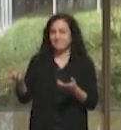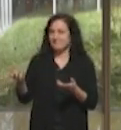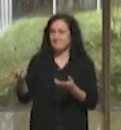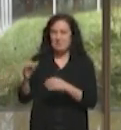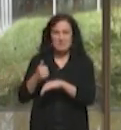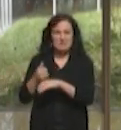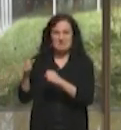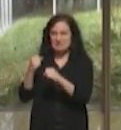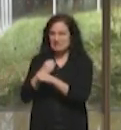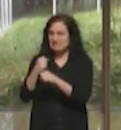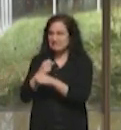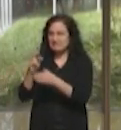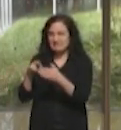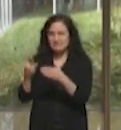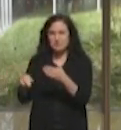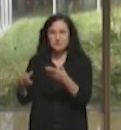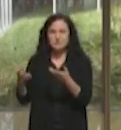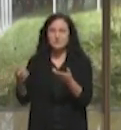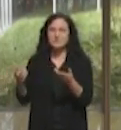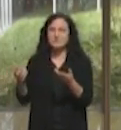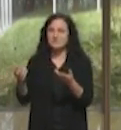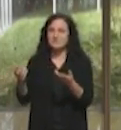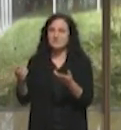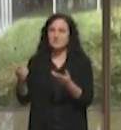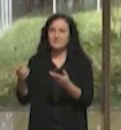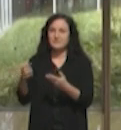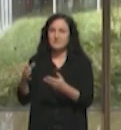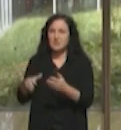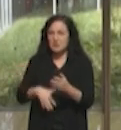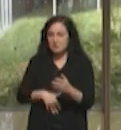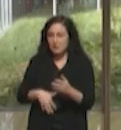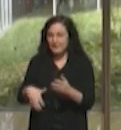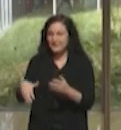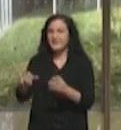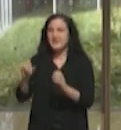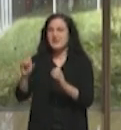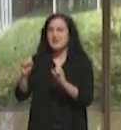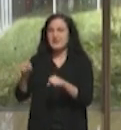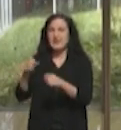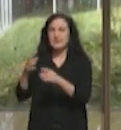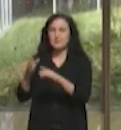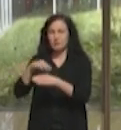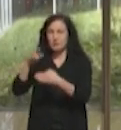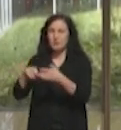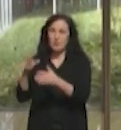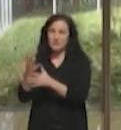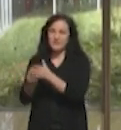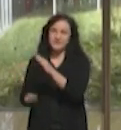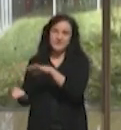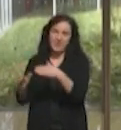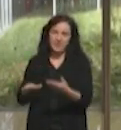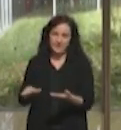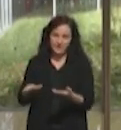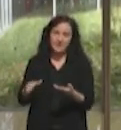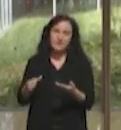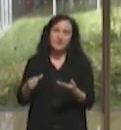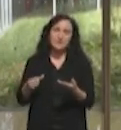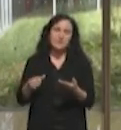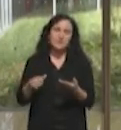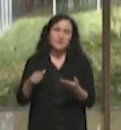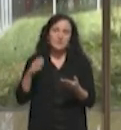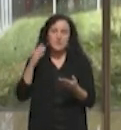statistics, outcomes, getting pregnant could be a death sentence for you because of the